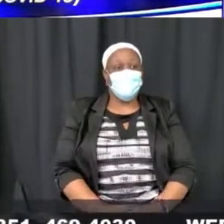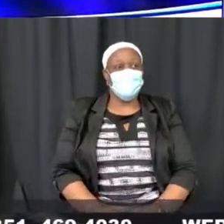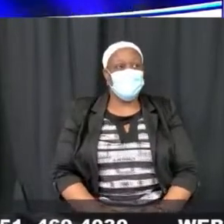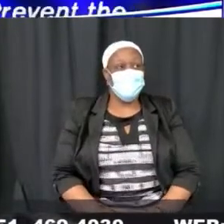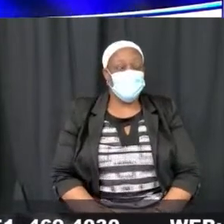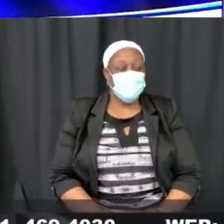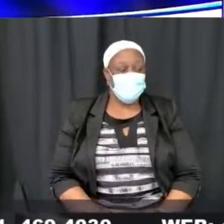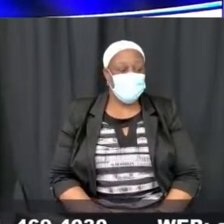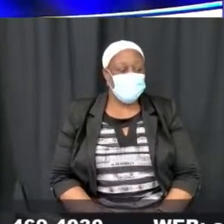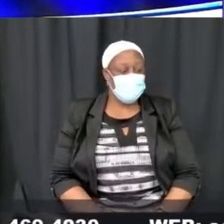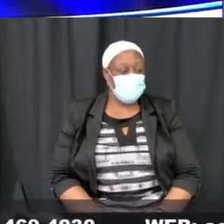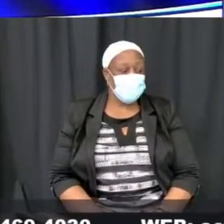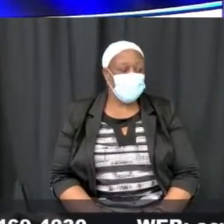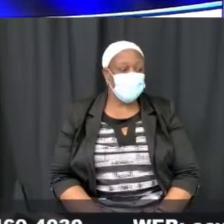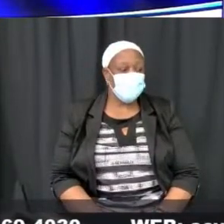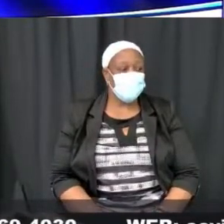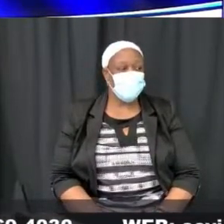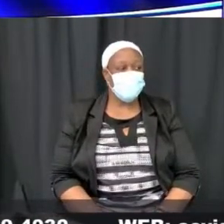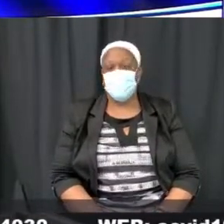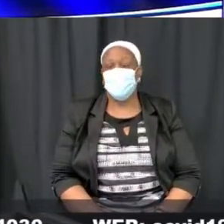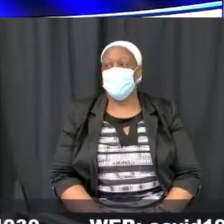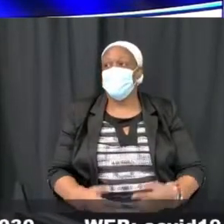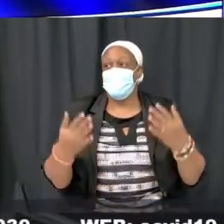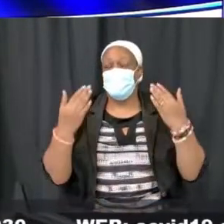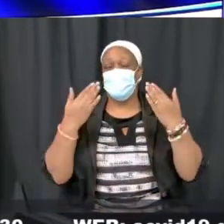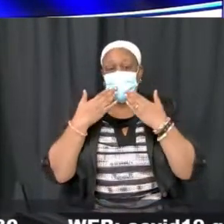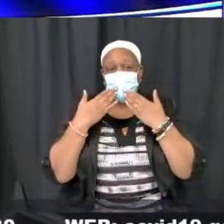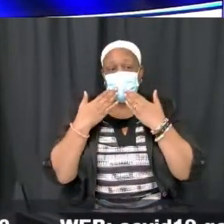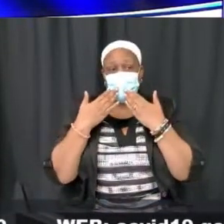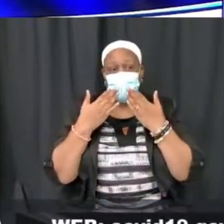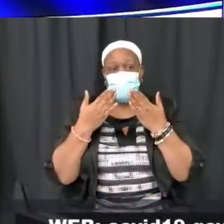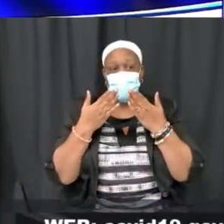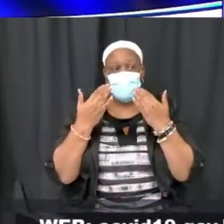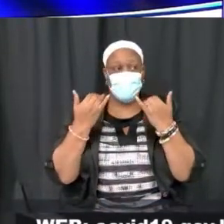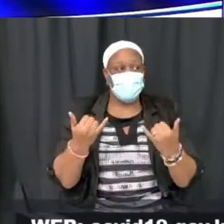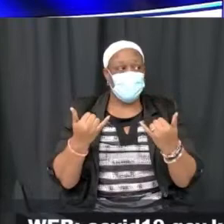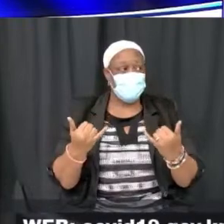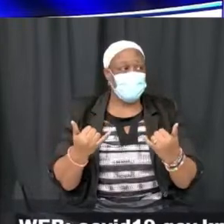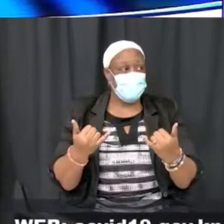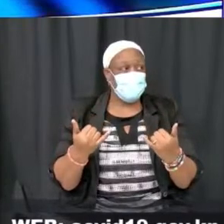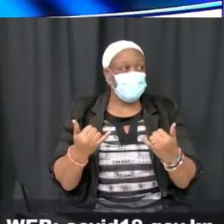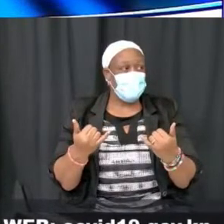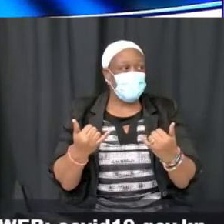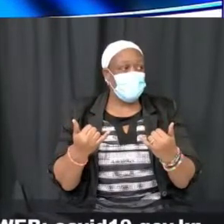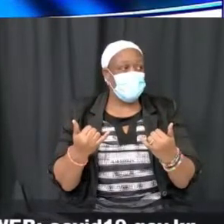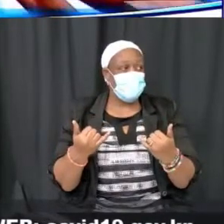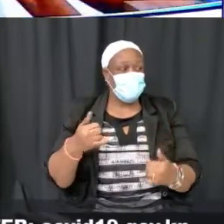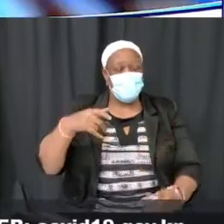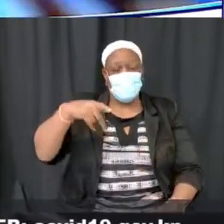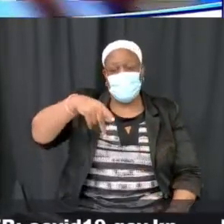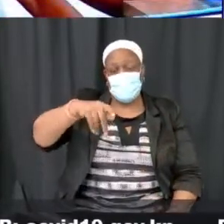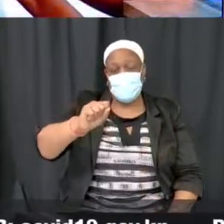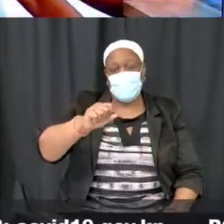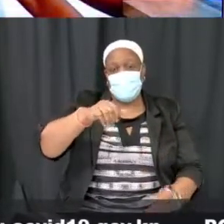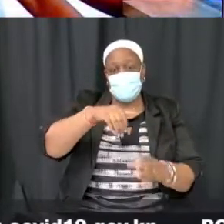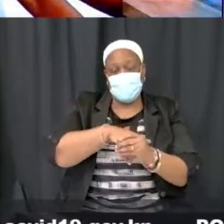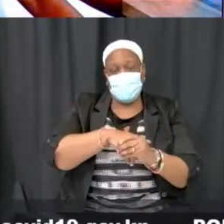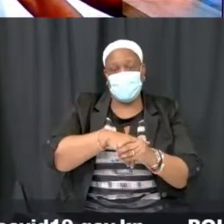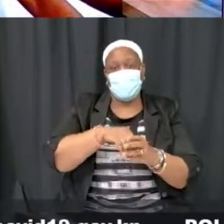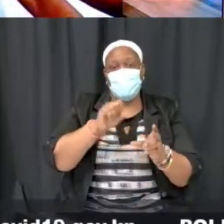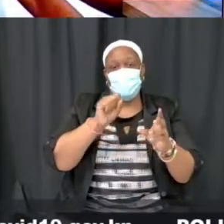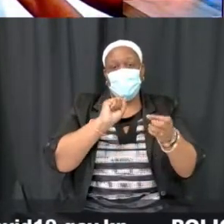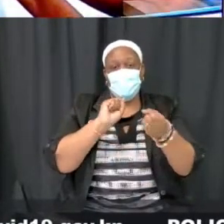Thank you very much, P.S. Henry Morton. I now to the podium the Permanent Secretary in the Ministry of